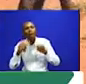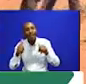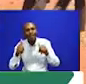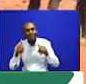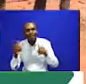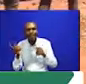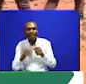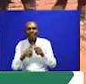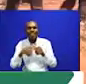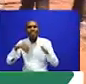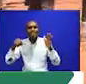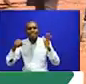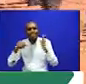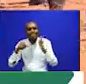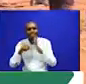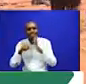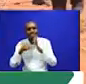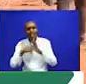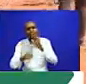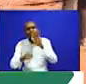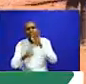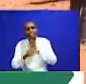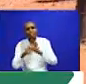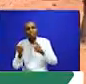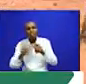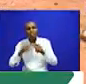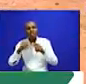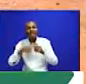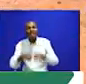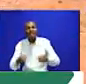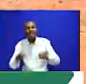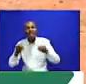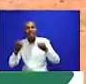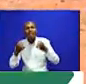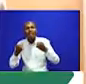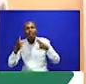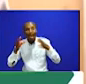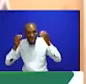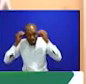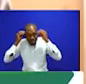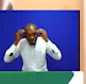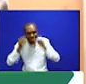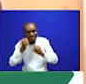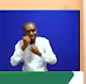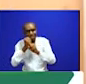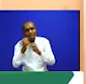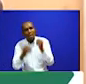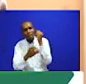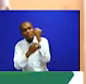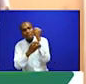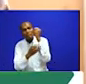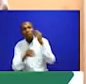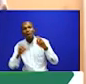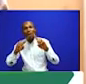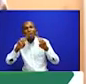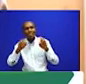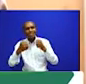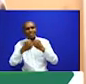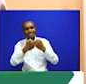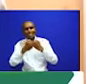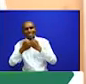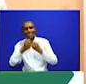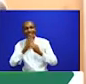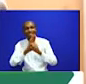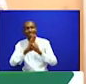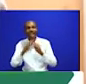Boigo amakongu ayuo aireire aborki obande gotakorabu ya asichisemi. Challenges chinkenke na bora nyore